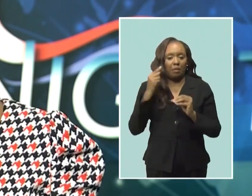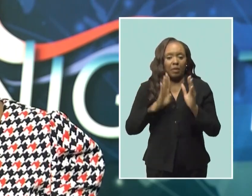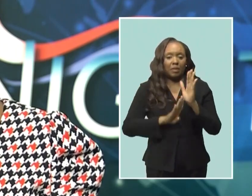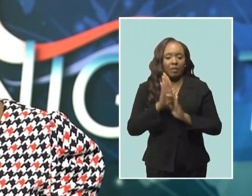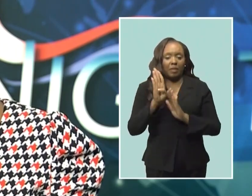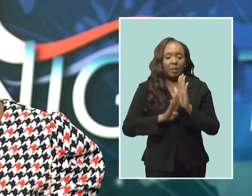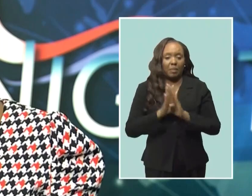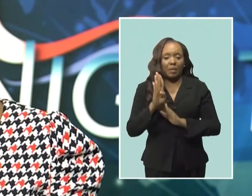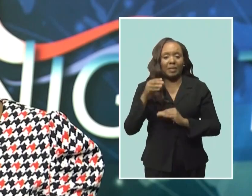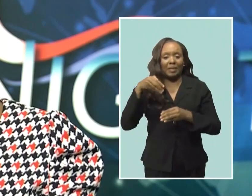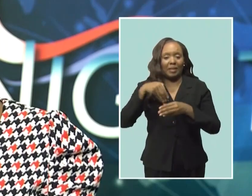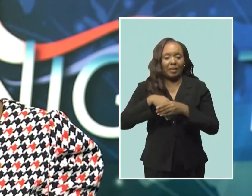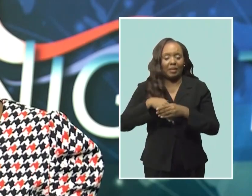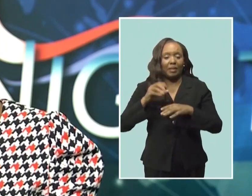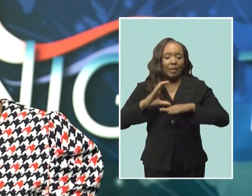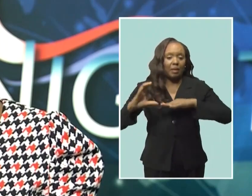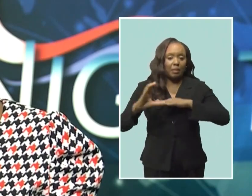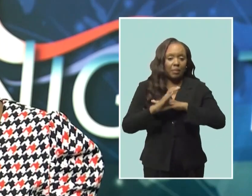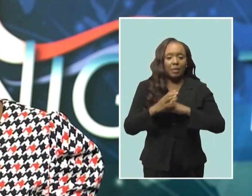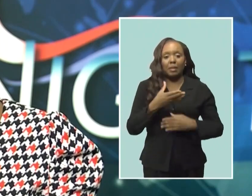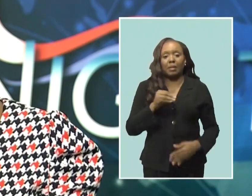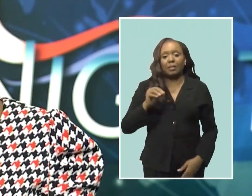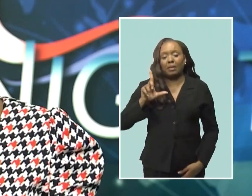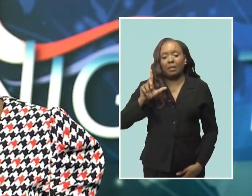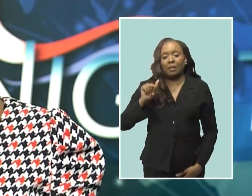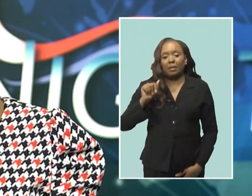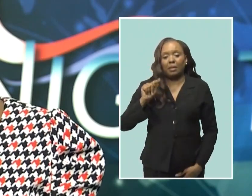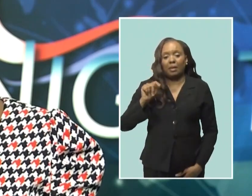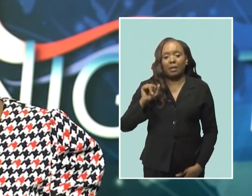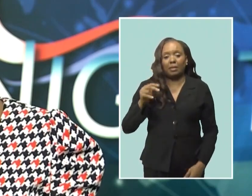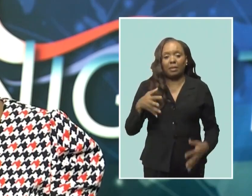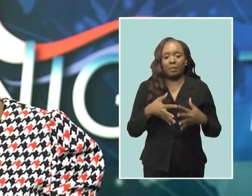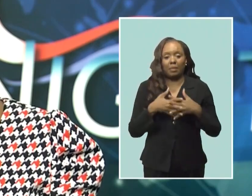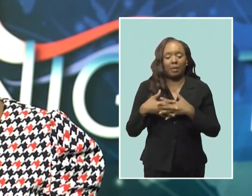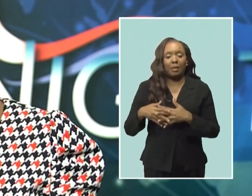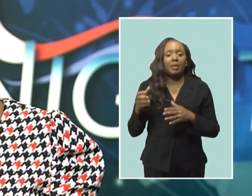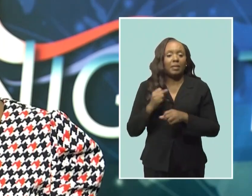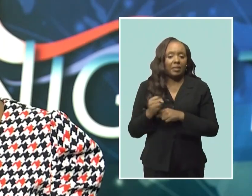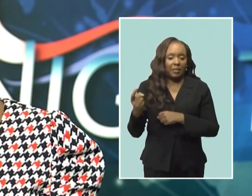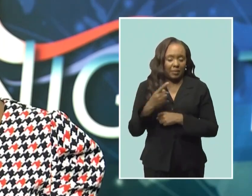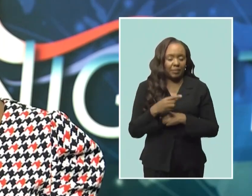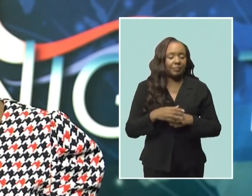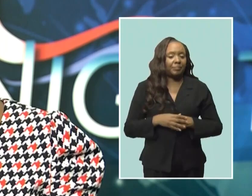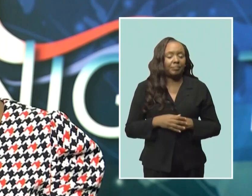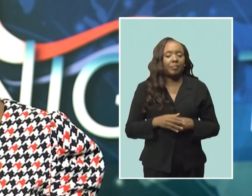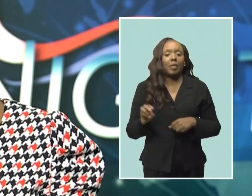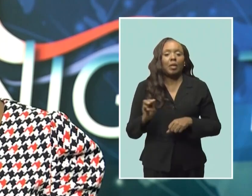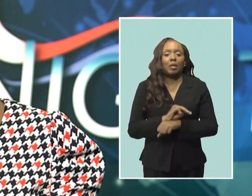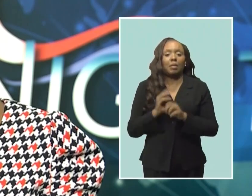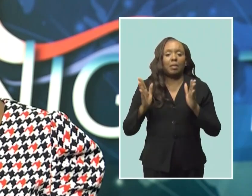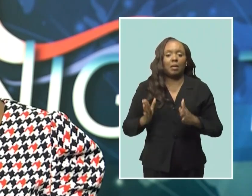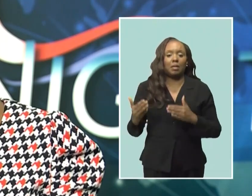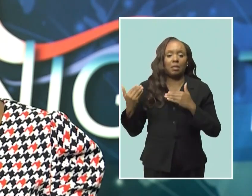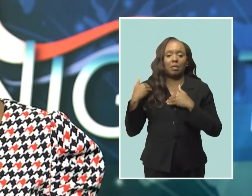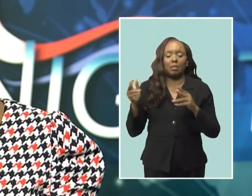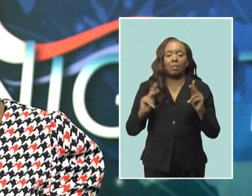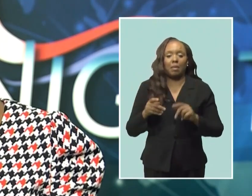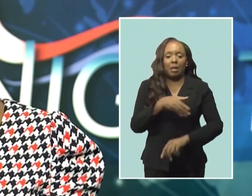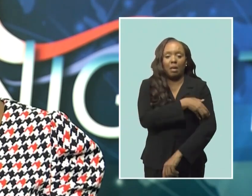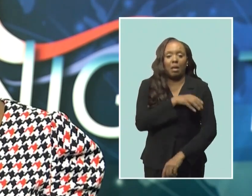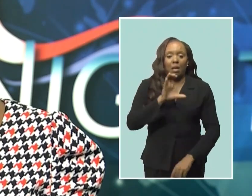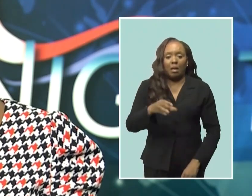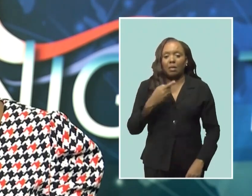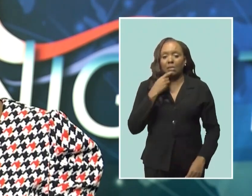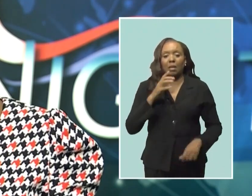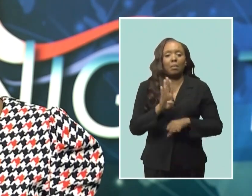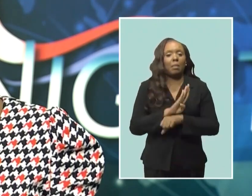Latin America and the Caribbean come 2024. Minister of People Empowerment and Elder Affairs Kirk Humphrey expressed the island's willingness